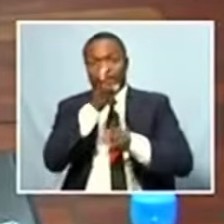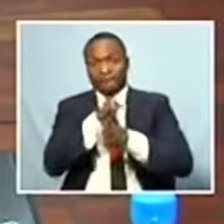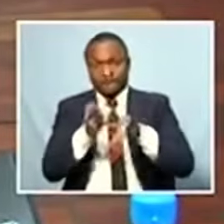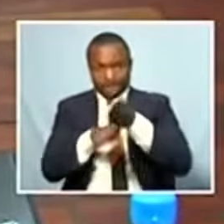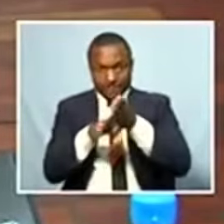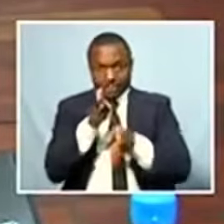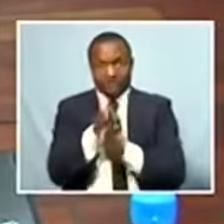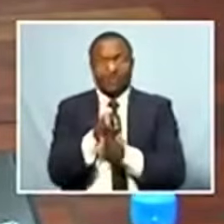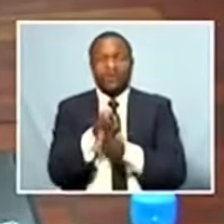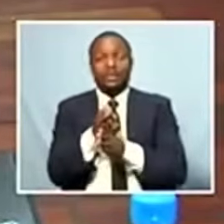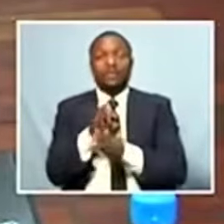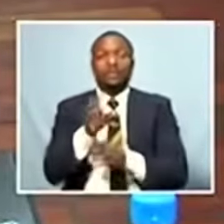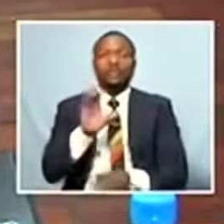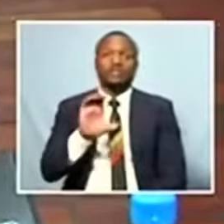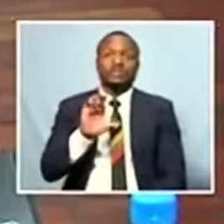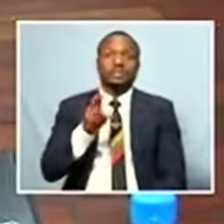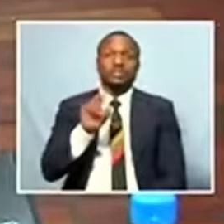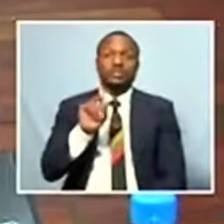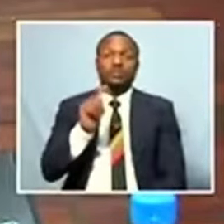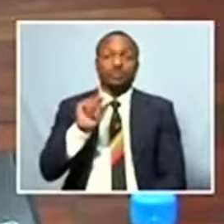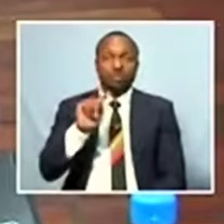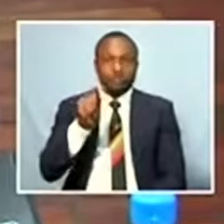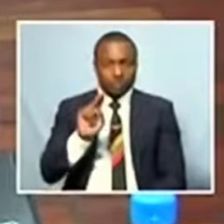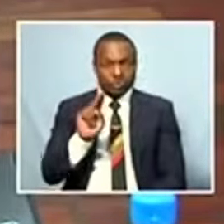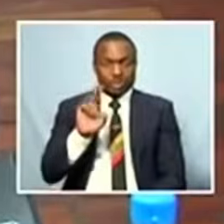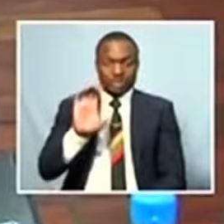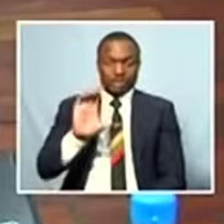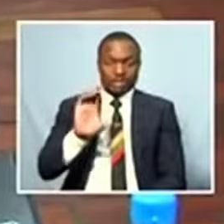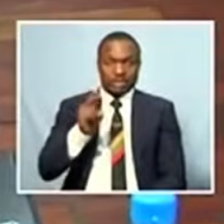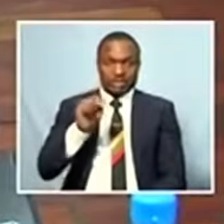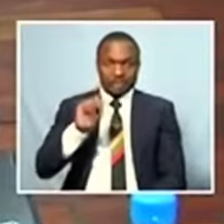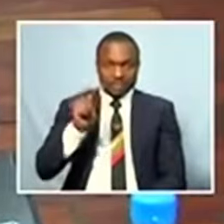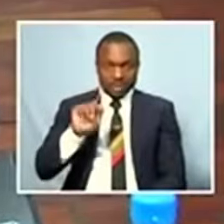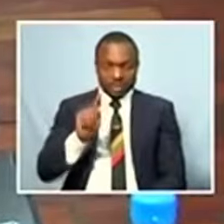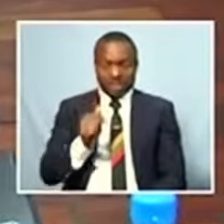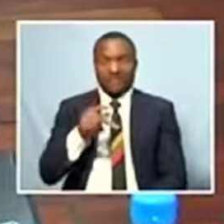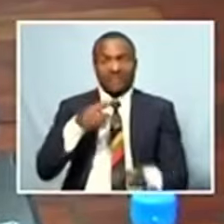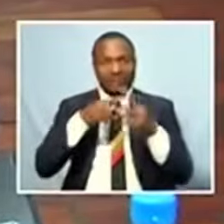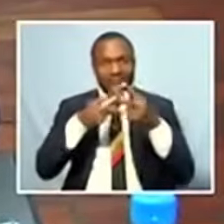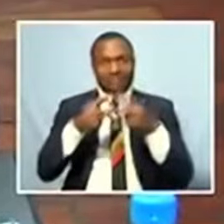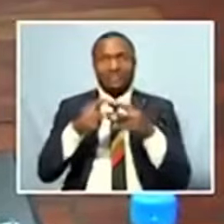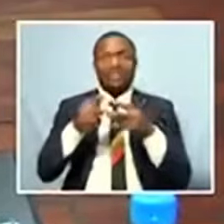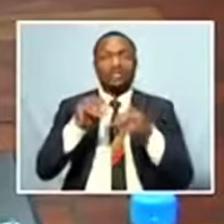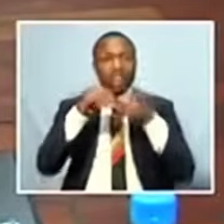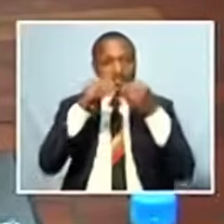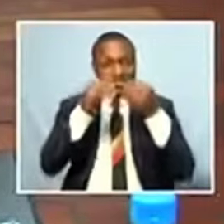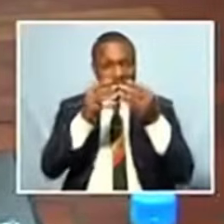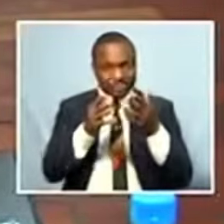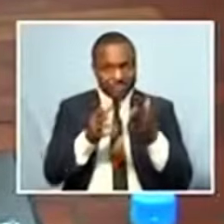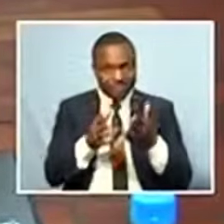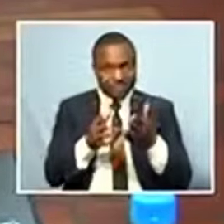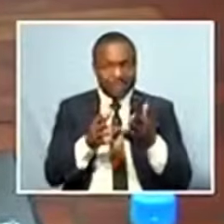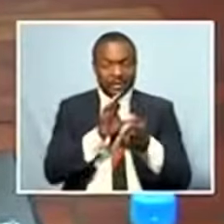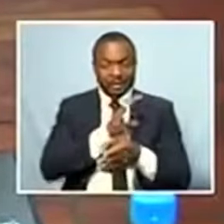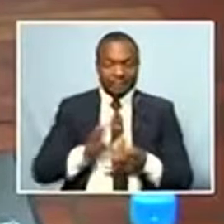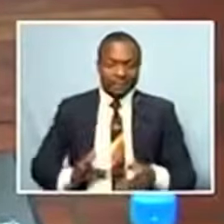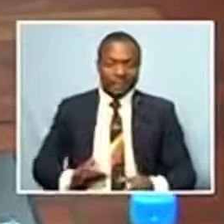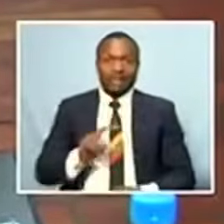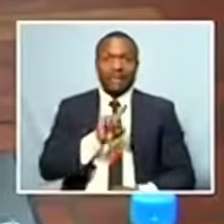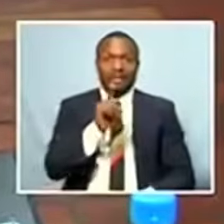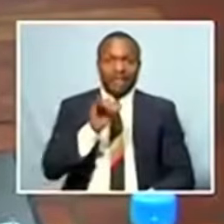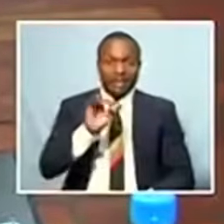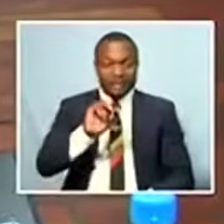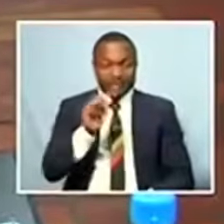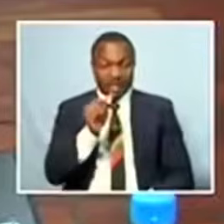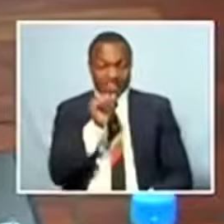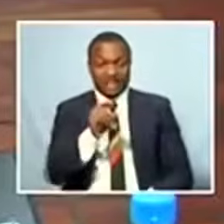in Chisutu in Chikankata, and Visha Supply Limited in Zimba. So that clearance